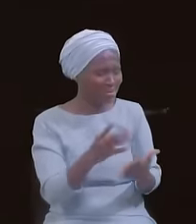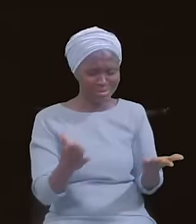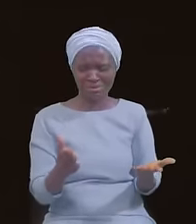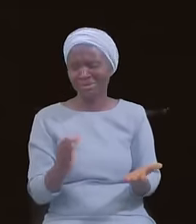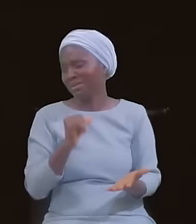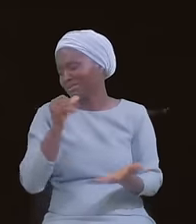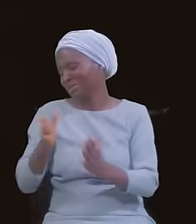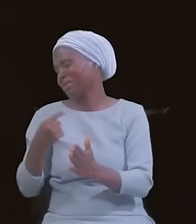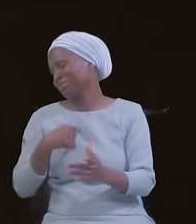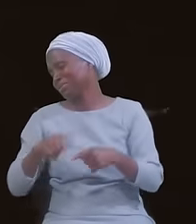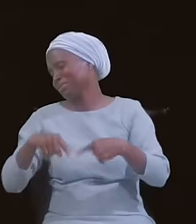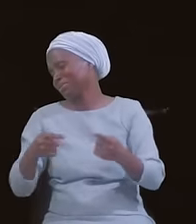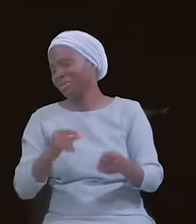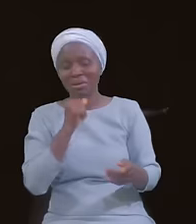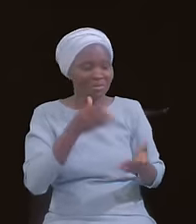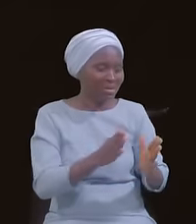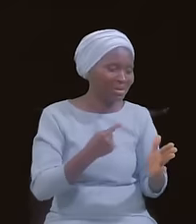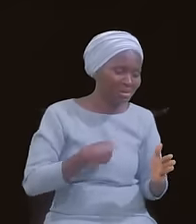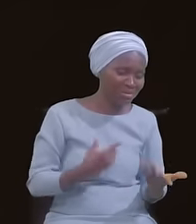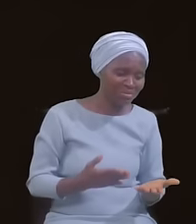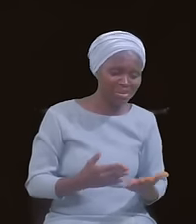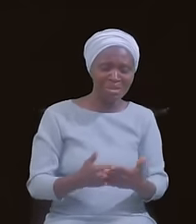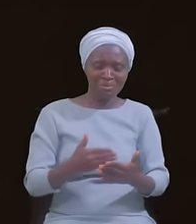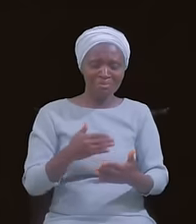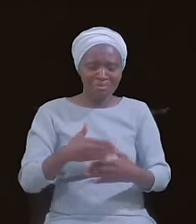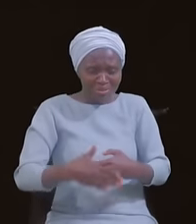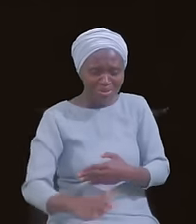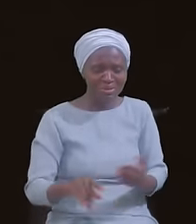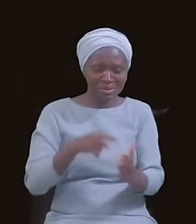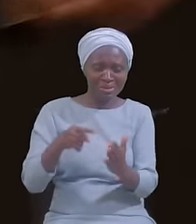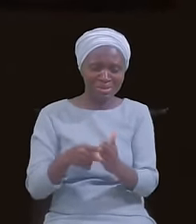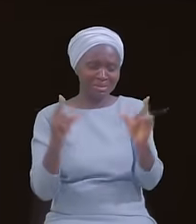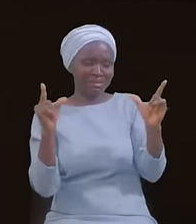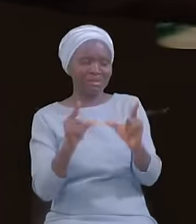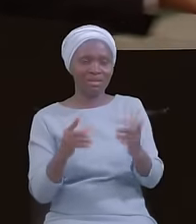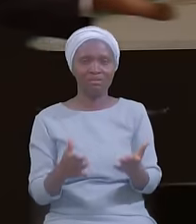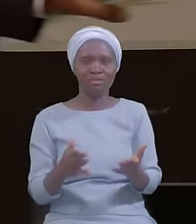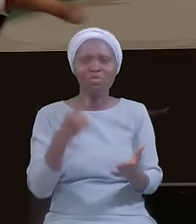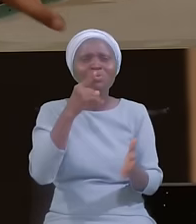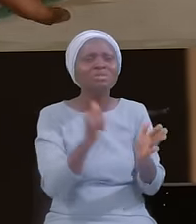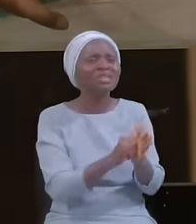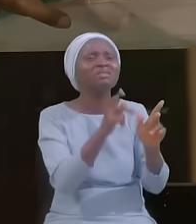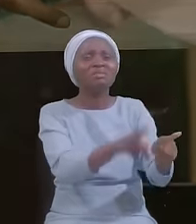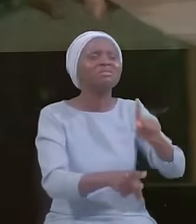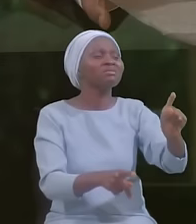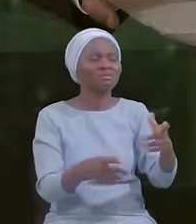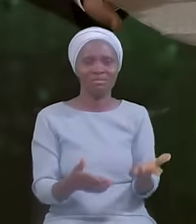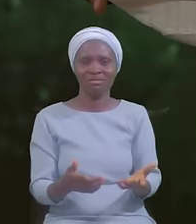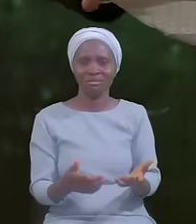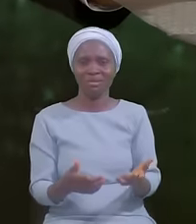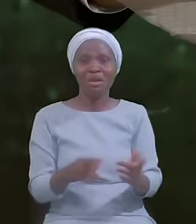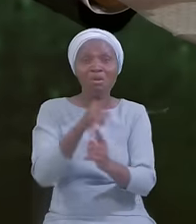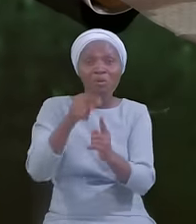him to go beyond this point in education. Who is that? When